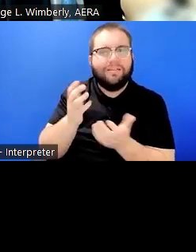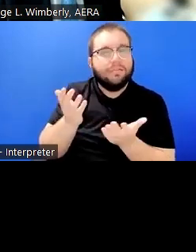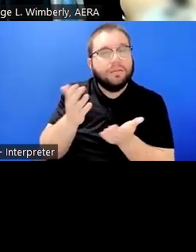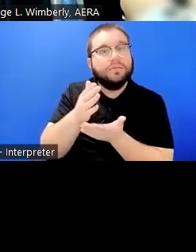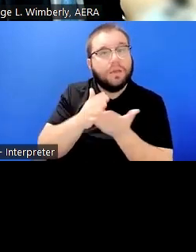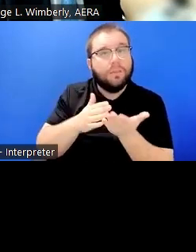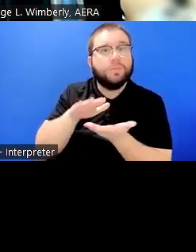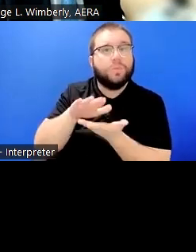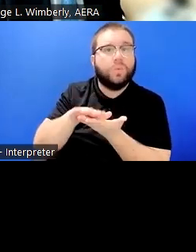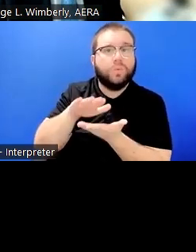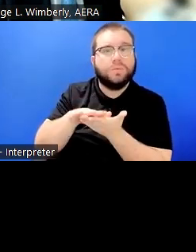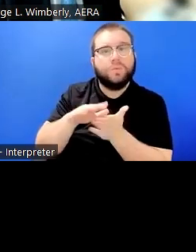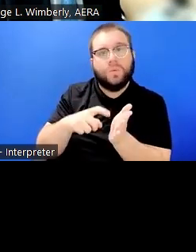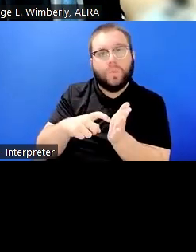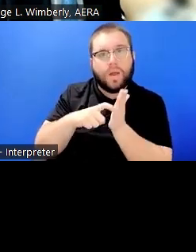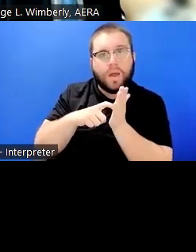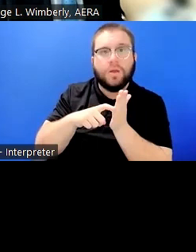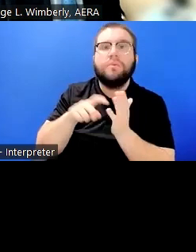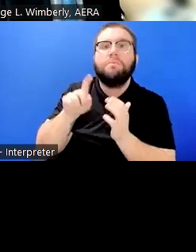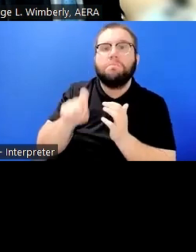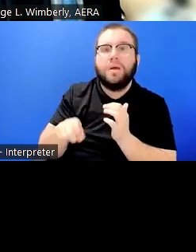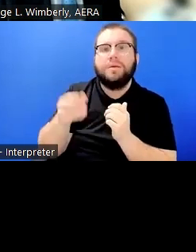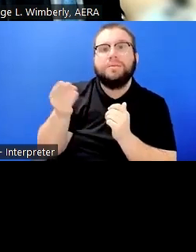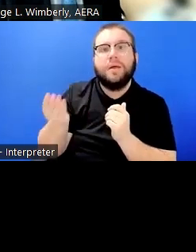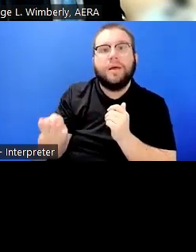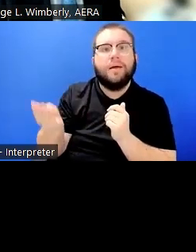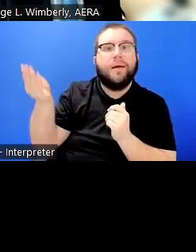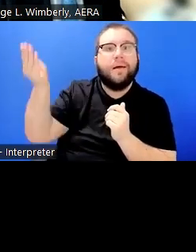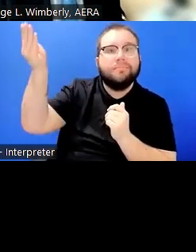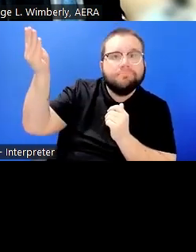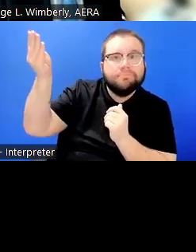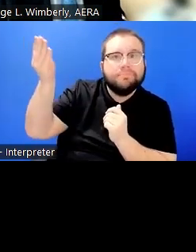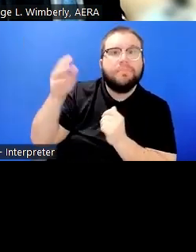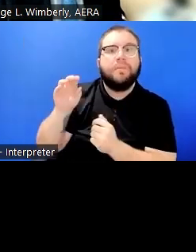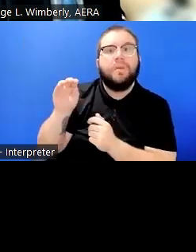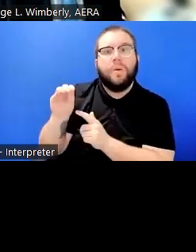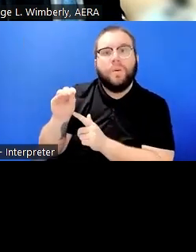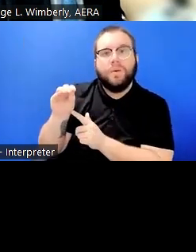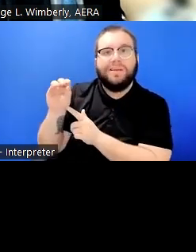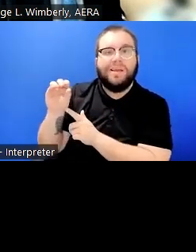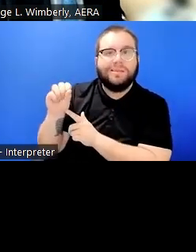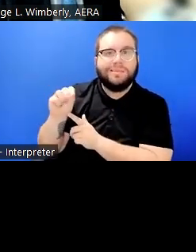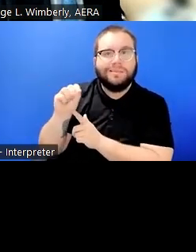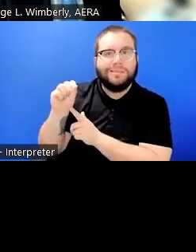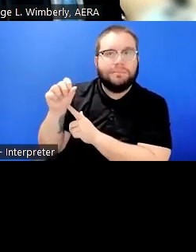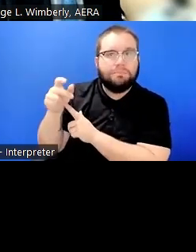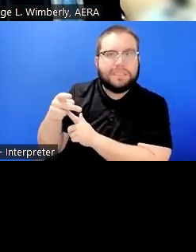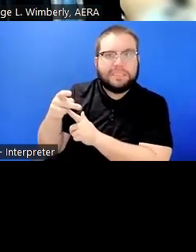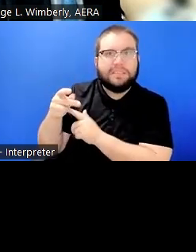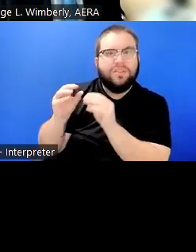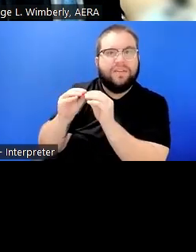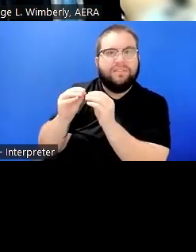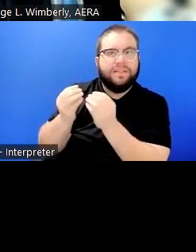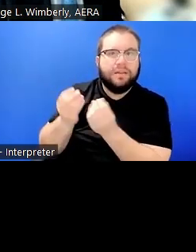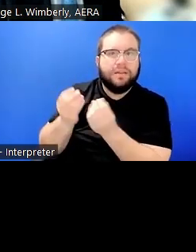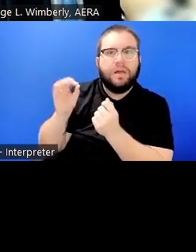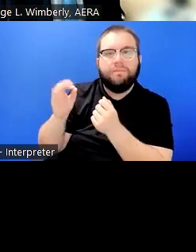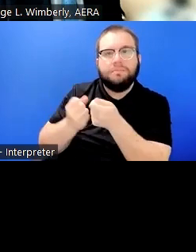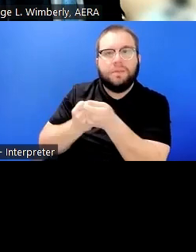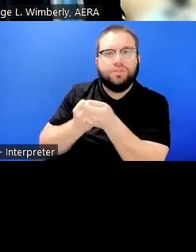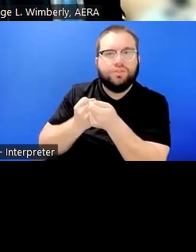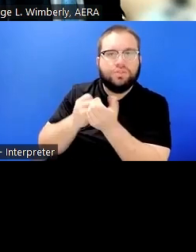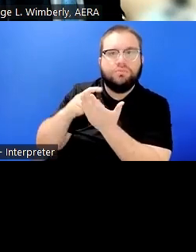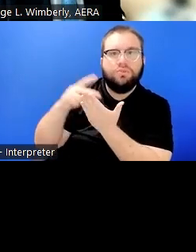have all proposals like run through your Office of Sponsored Programs before they are submitted. So please do adhere to those